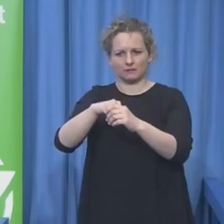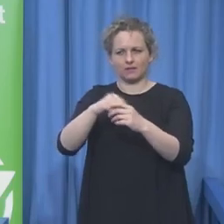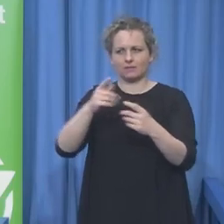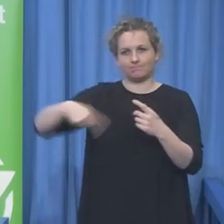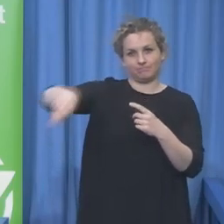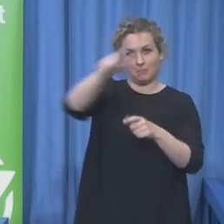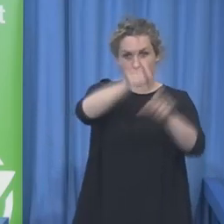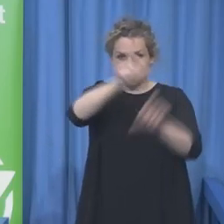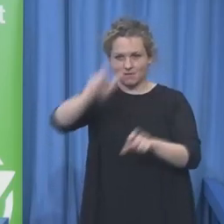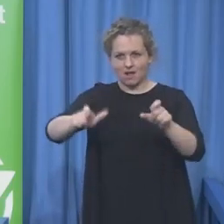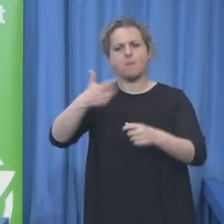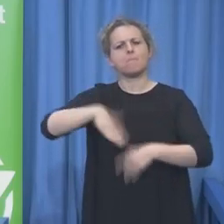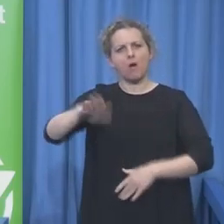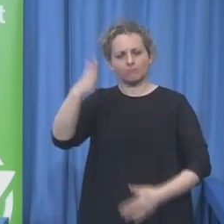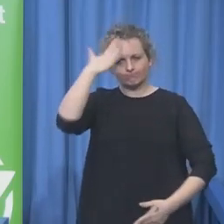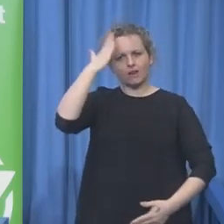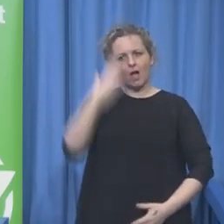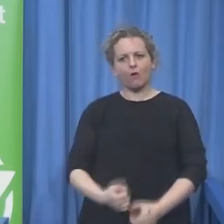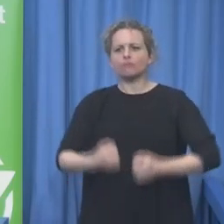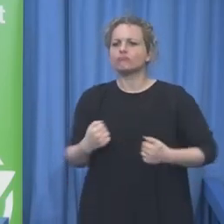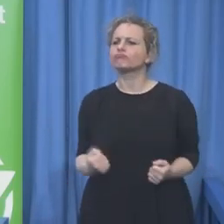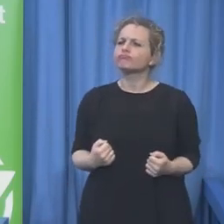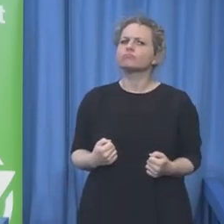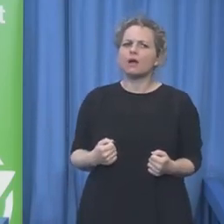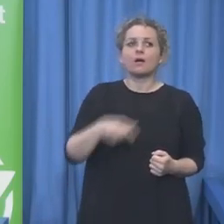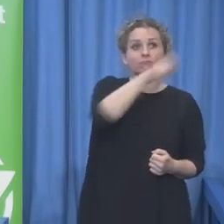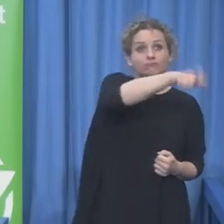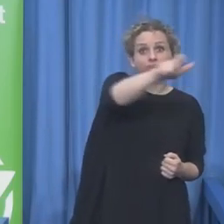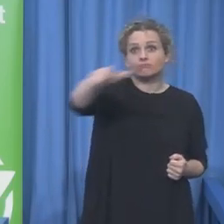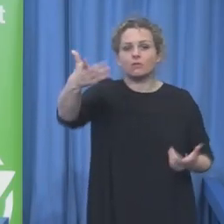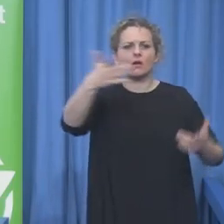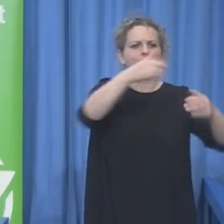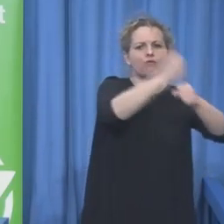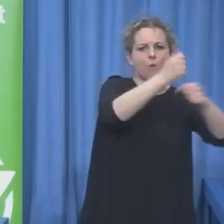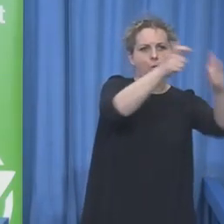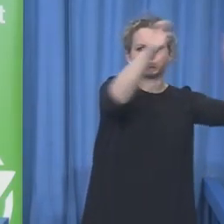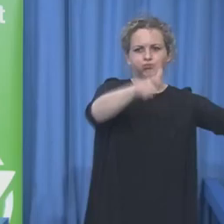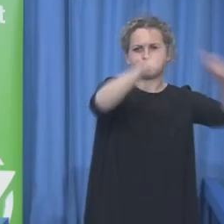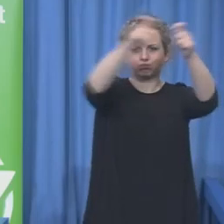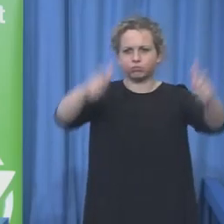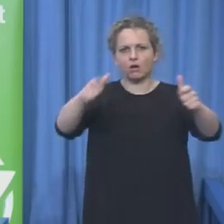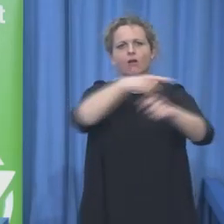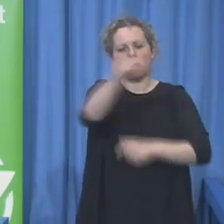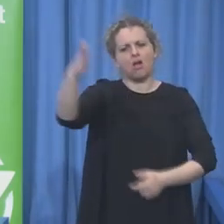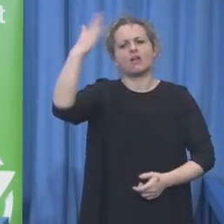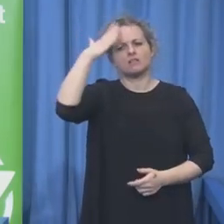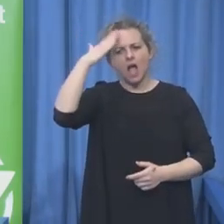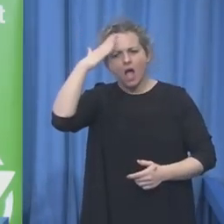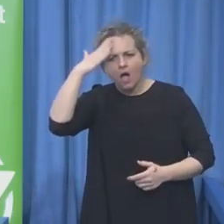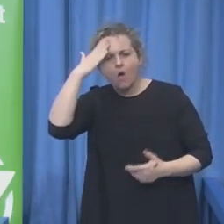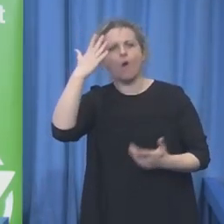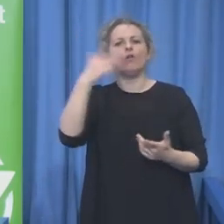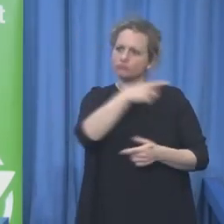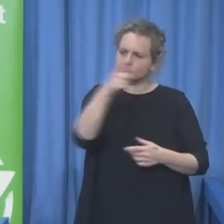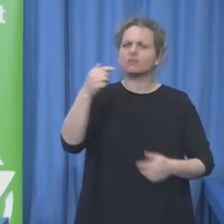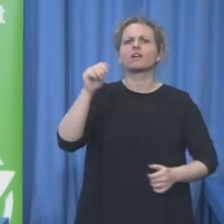which has allowed employers to think outside the box to meet their business needs. They come to realize a diverse